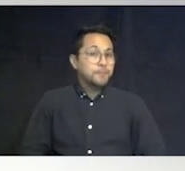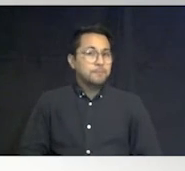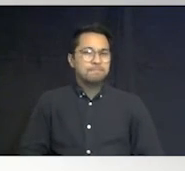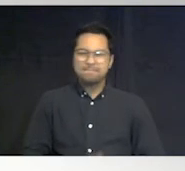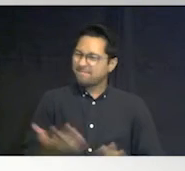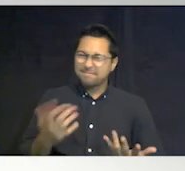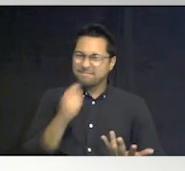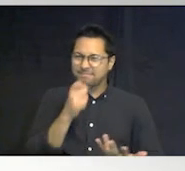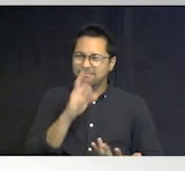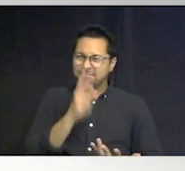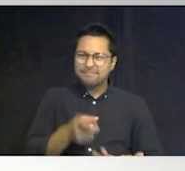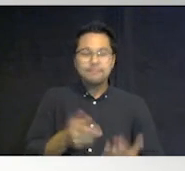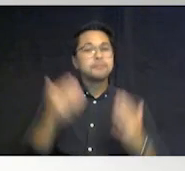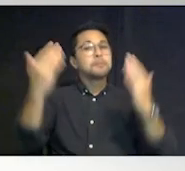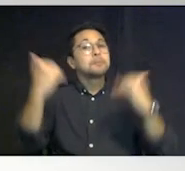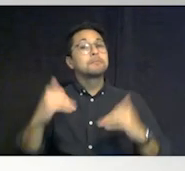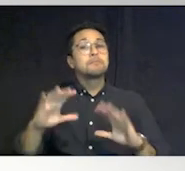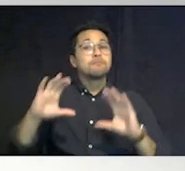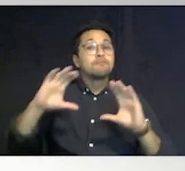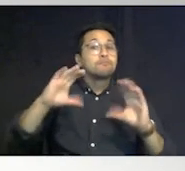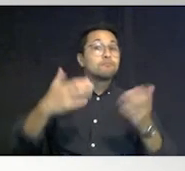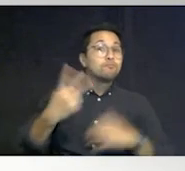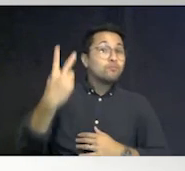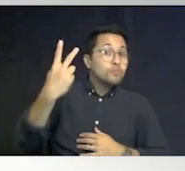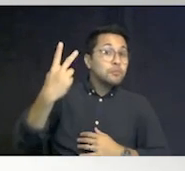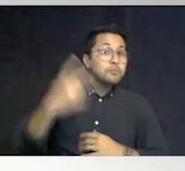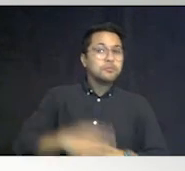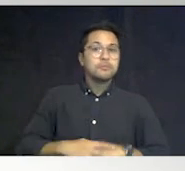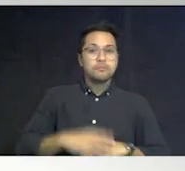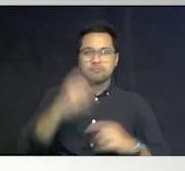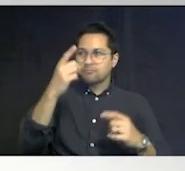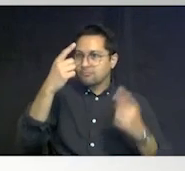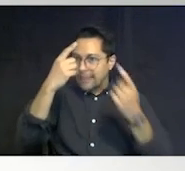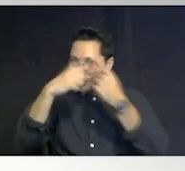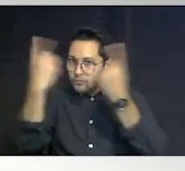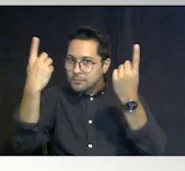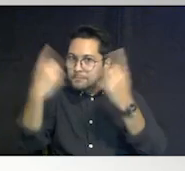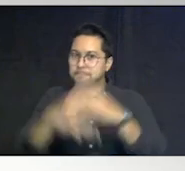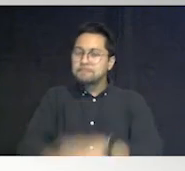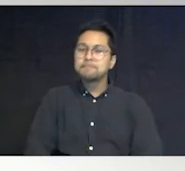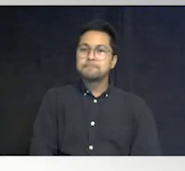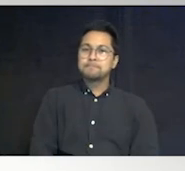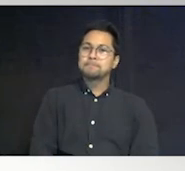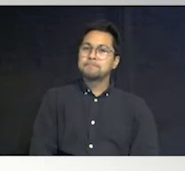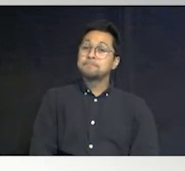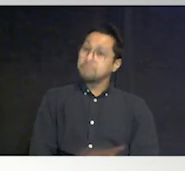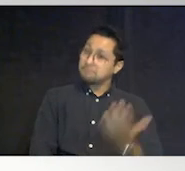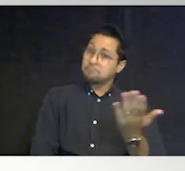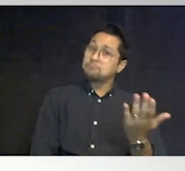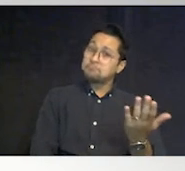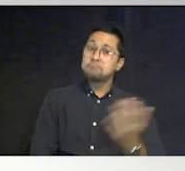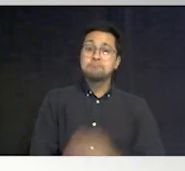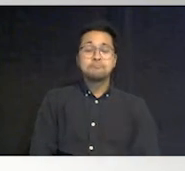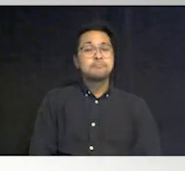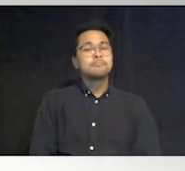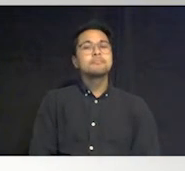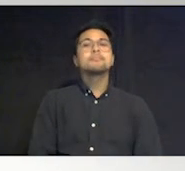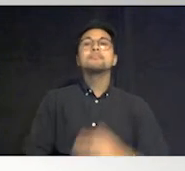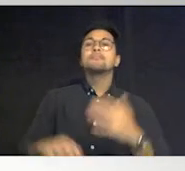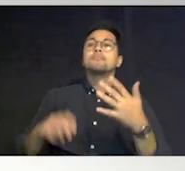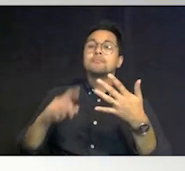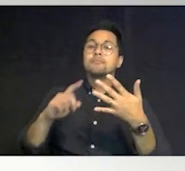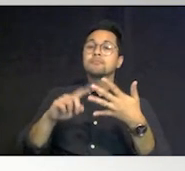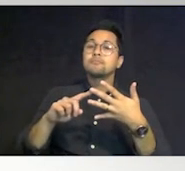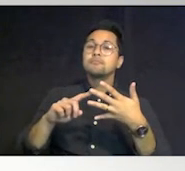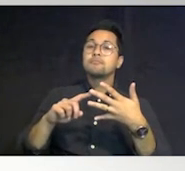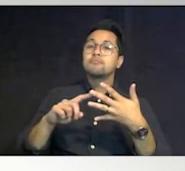Not really. How many people think it falls inside of stage 2, disagreement? Yeah. How many people think it